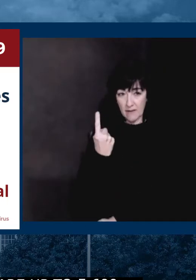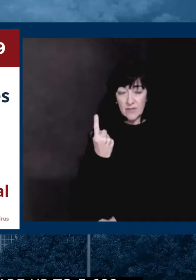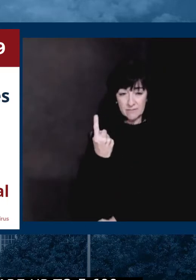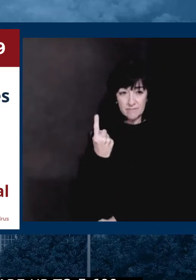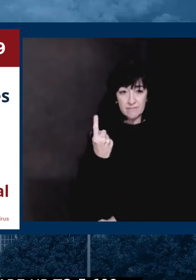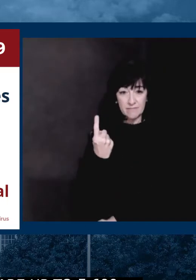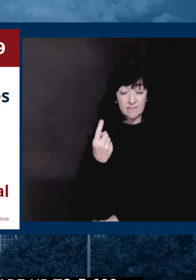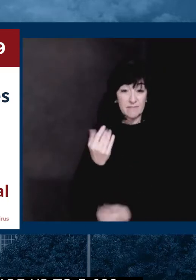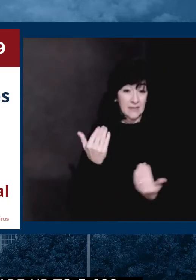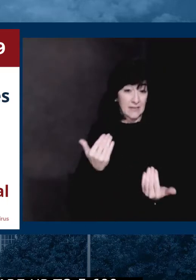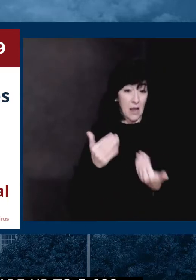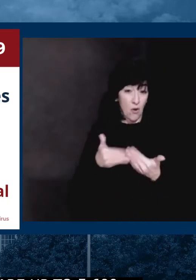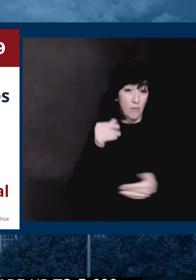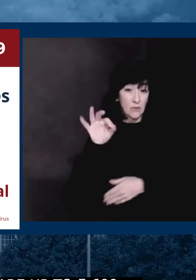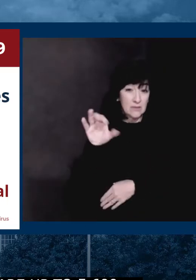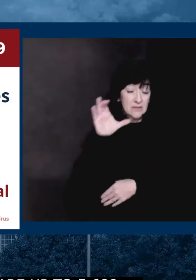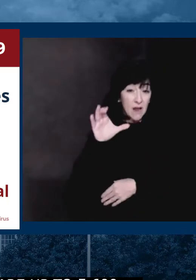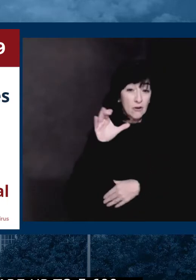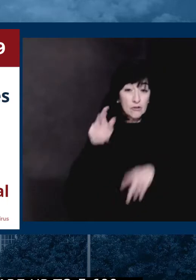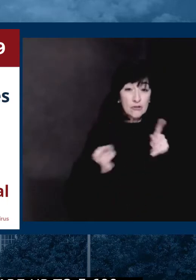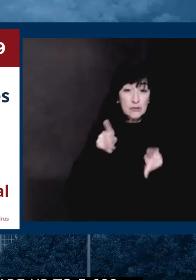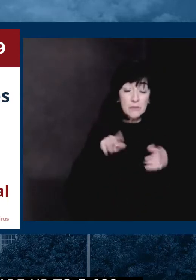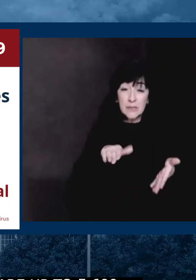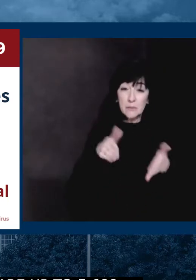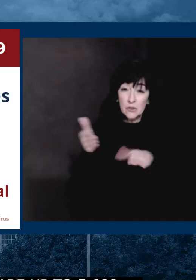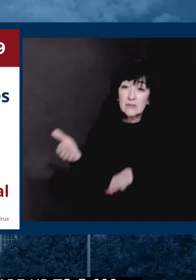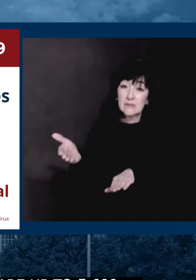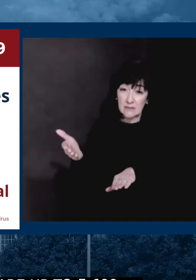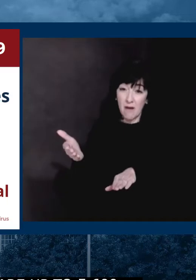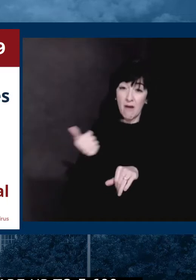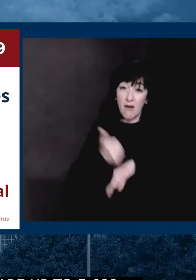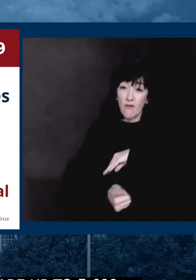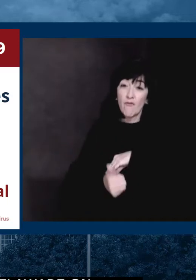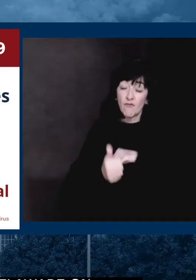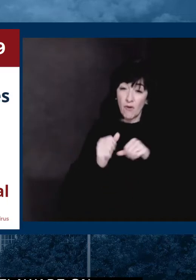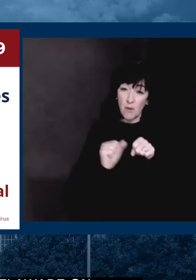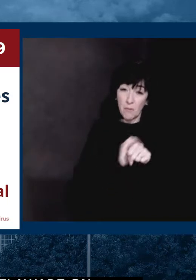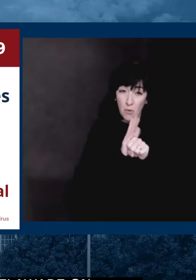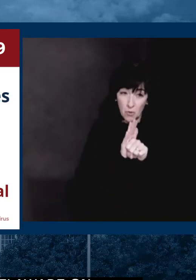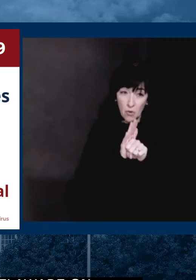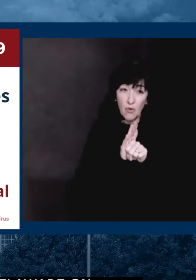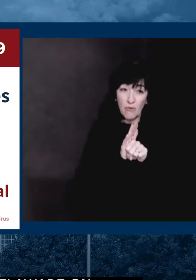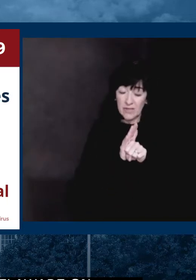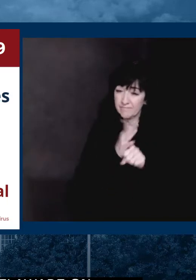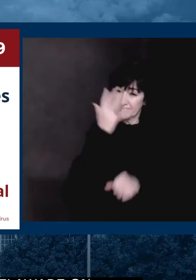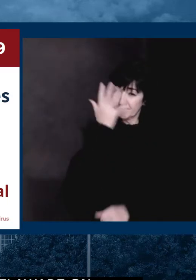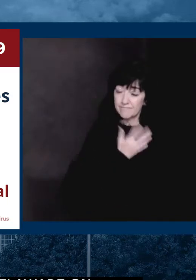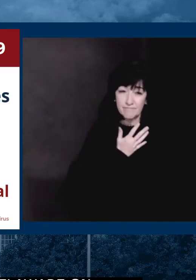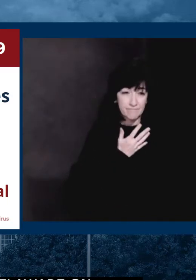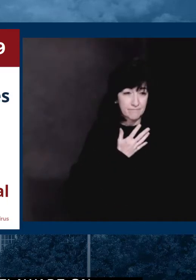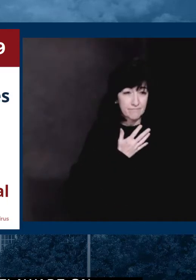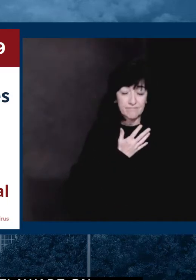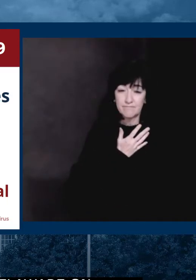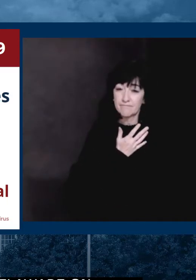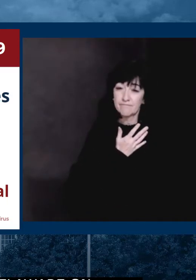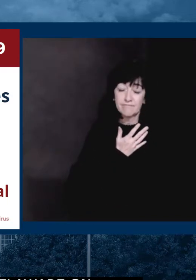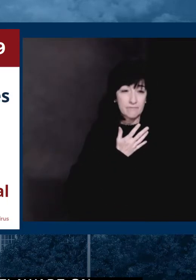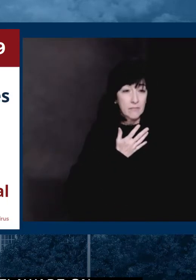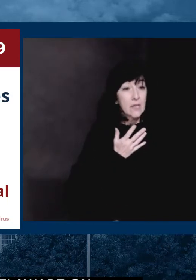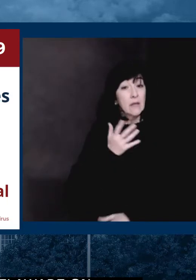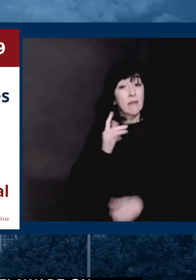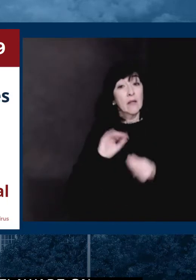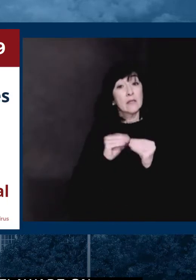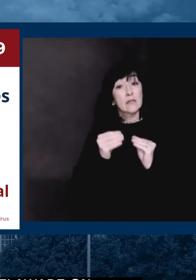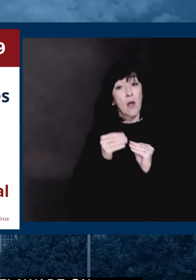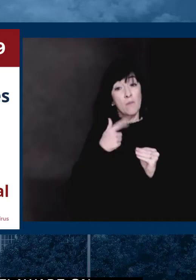lost, continuing to track in the wrong direction. The one that we look at very carefully